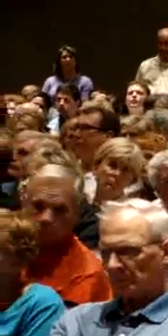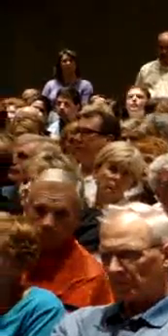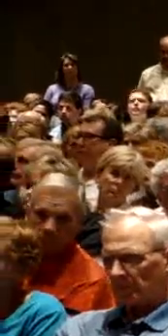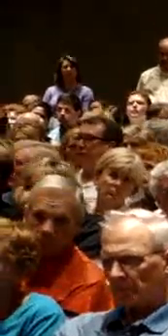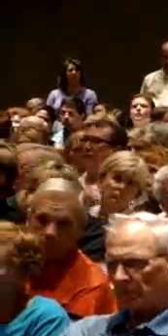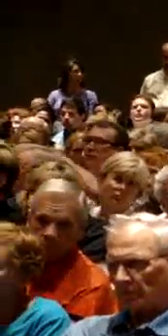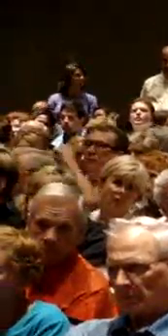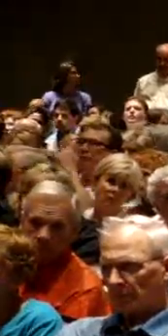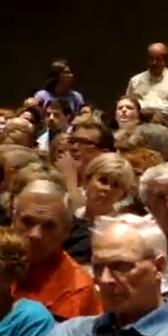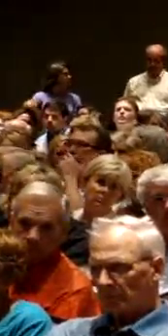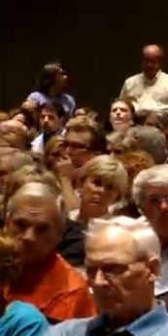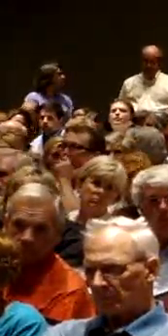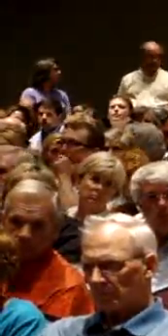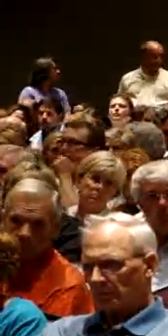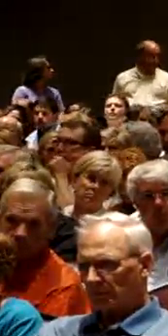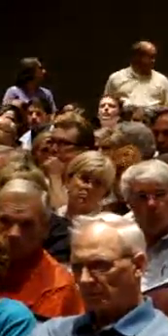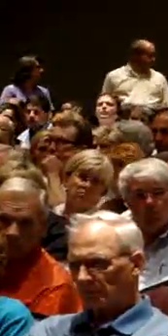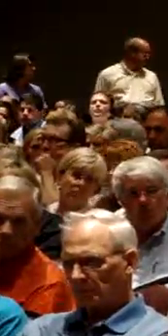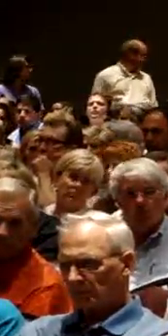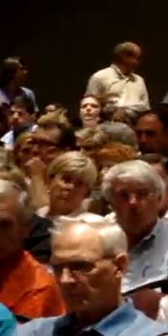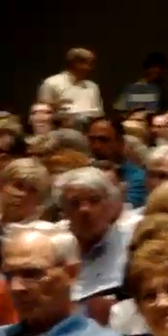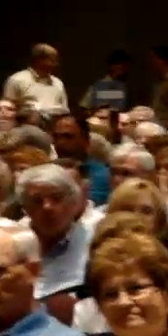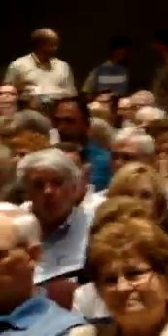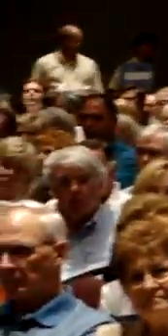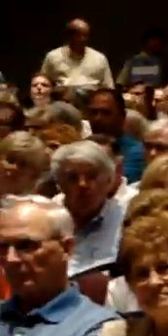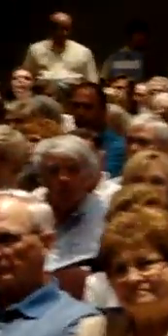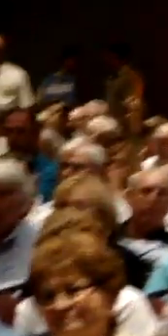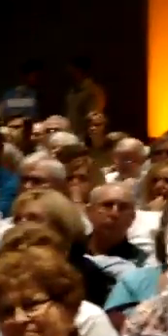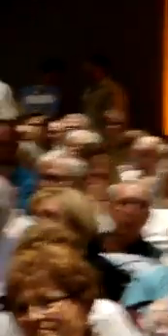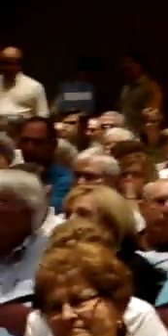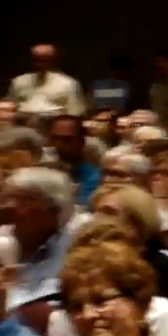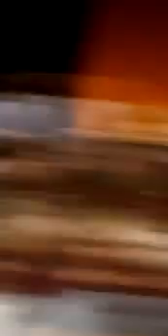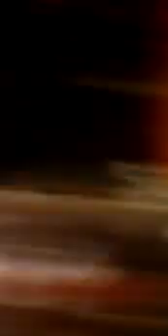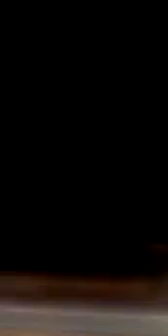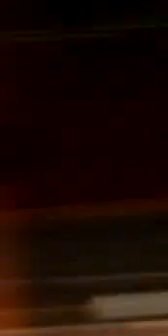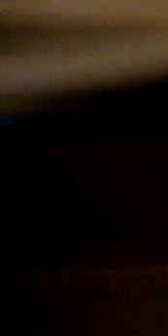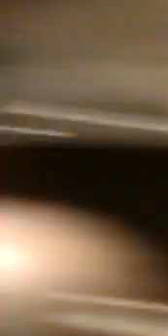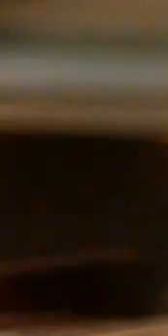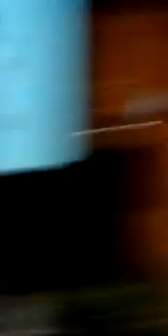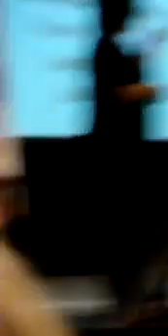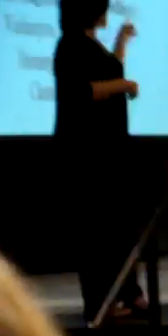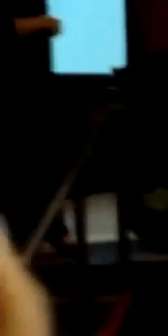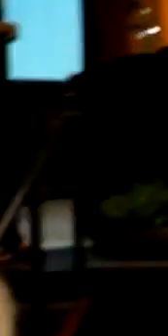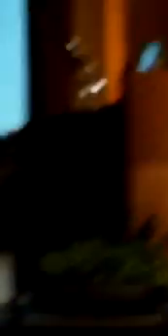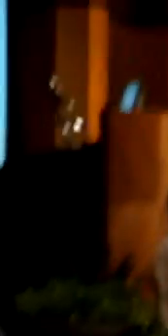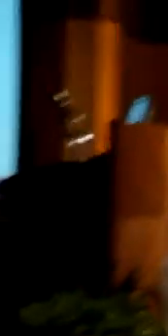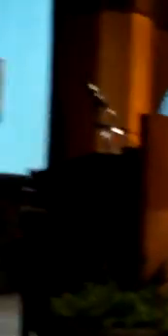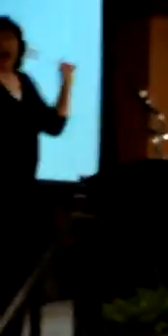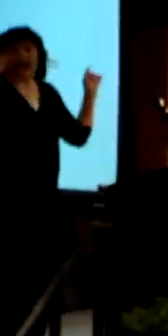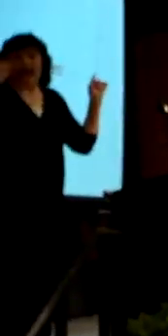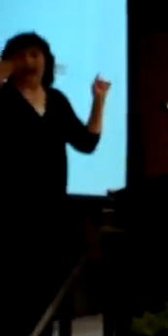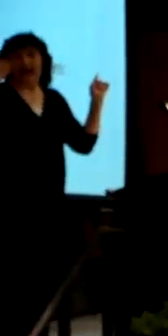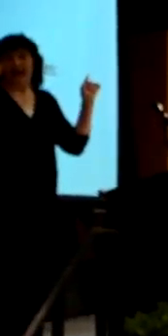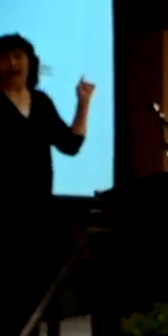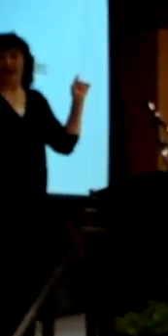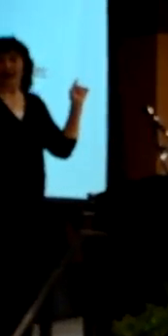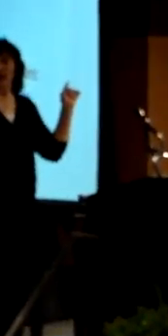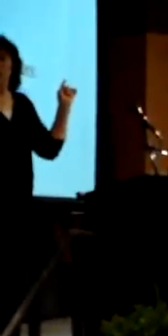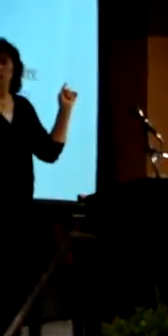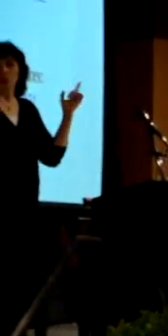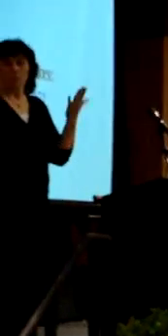these precious children and their families. That's right. In fact, I don't know that, you know,